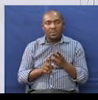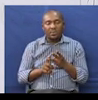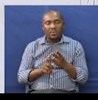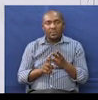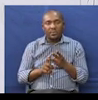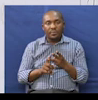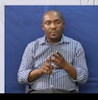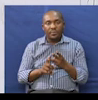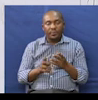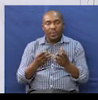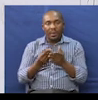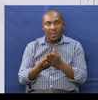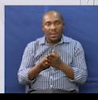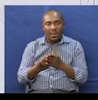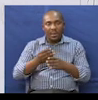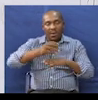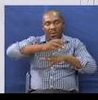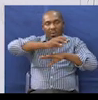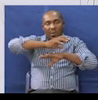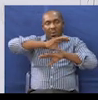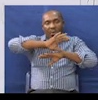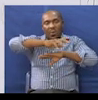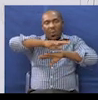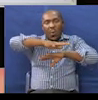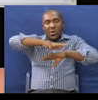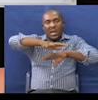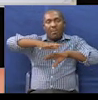and water bodies.